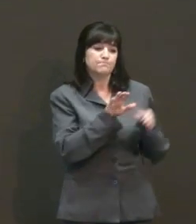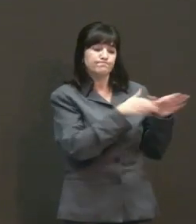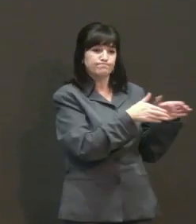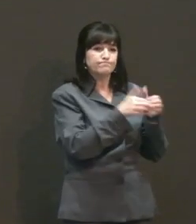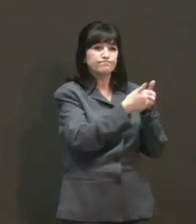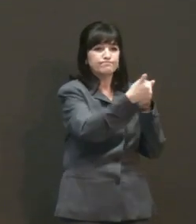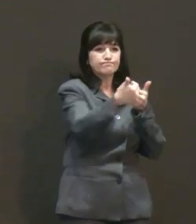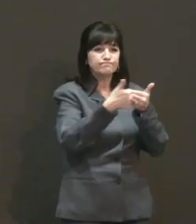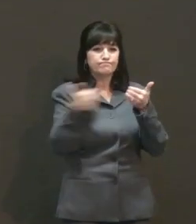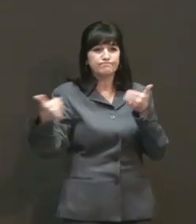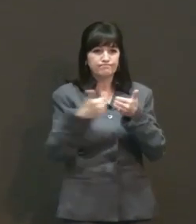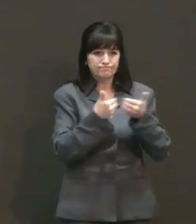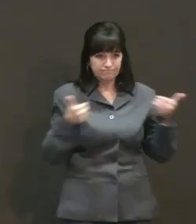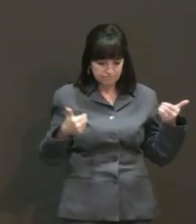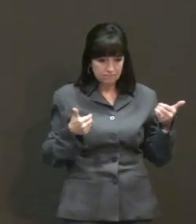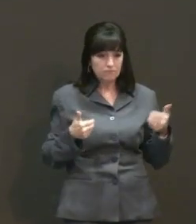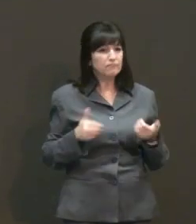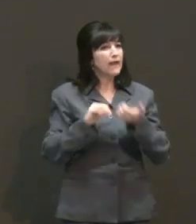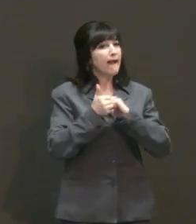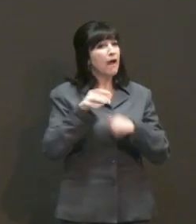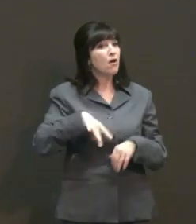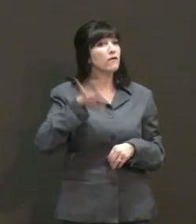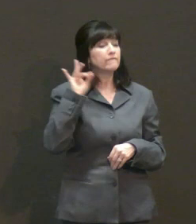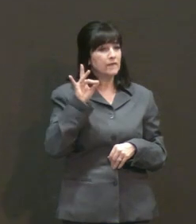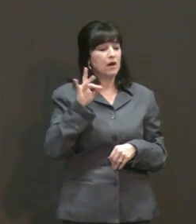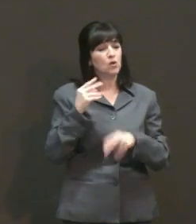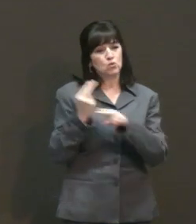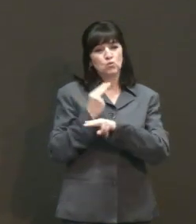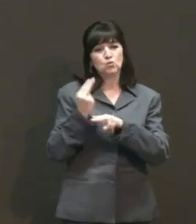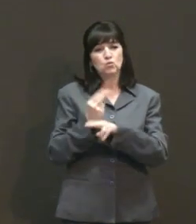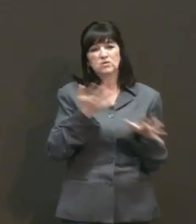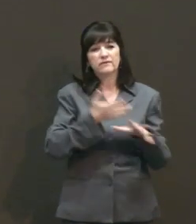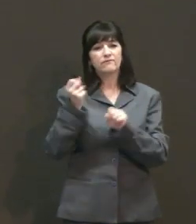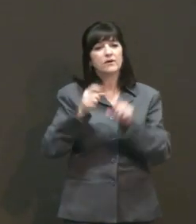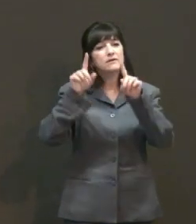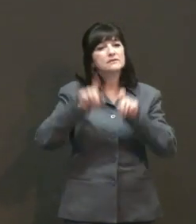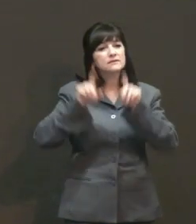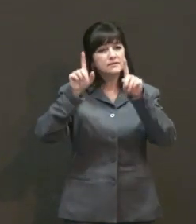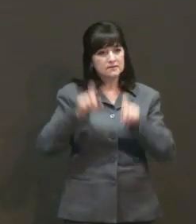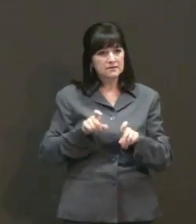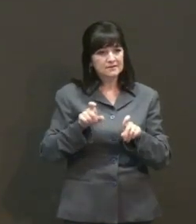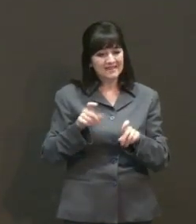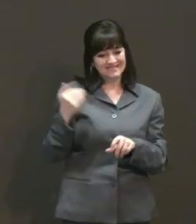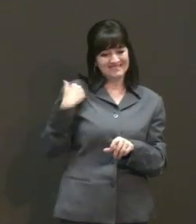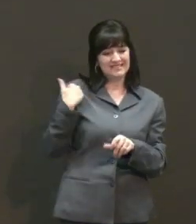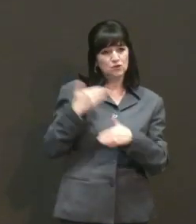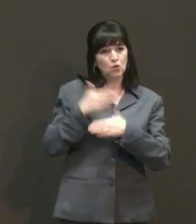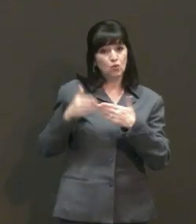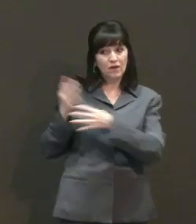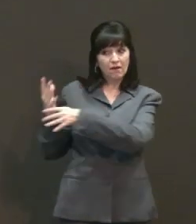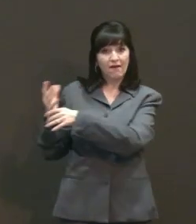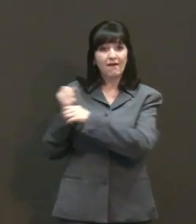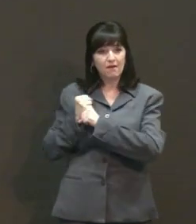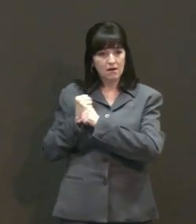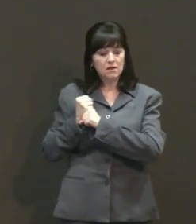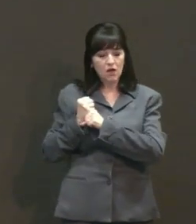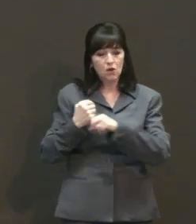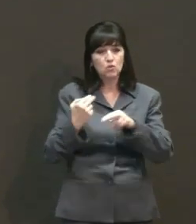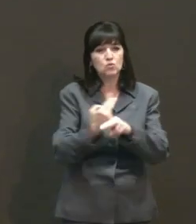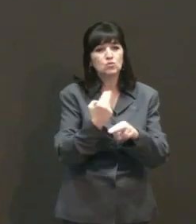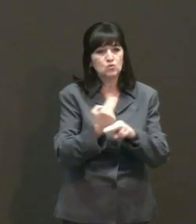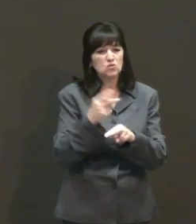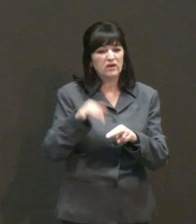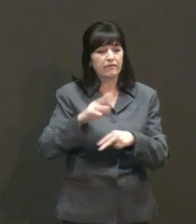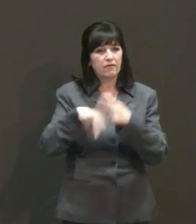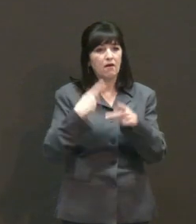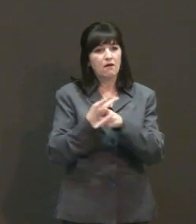of rapid test kits that we talked about receiving last weekend. So as we mentioned, these rapid test